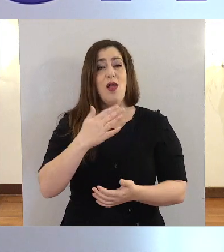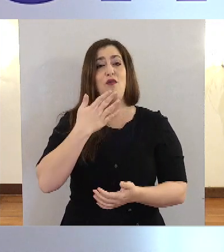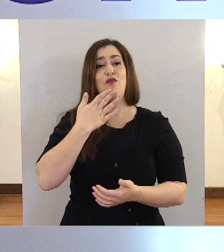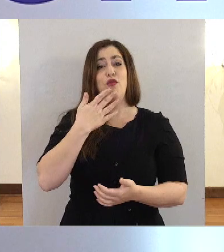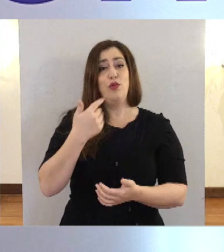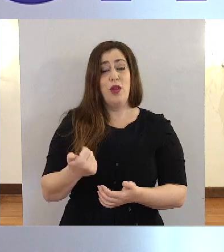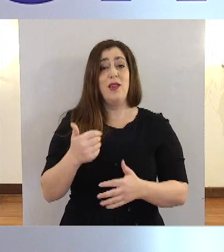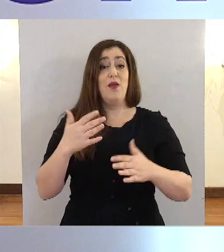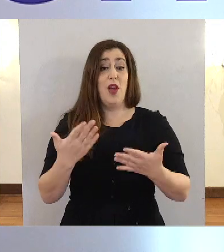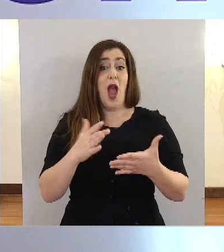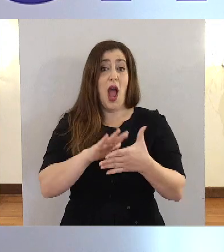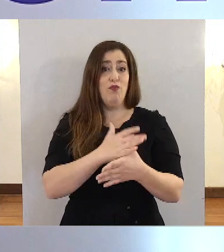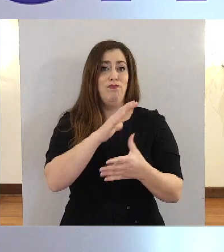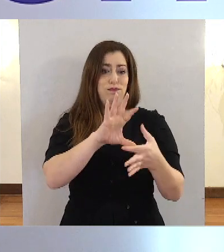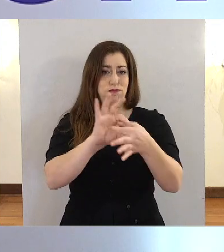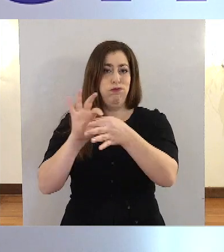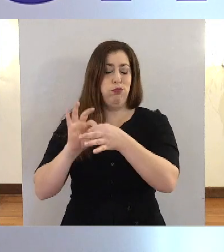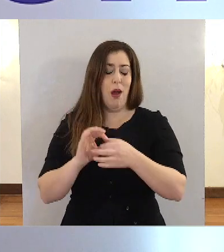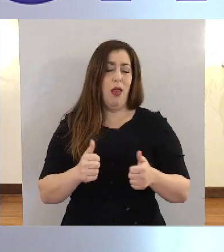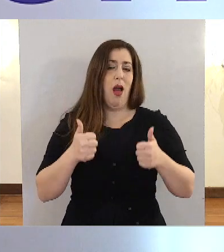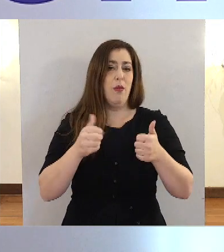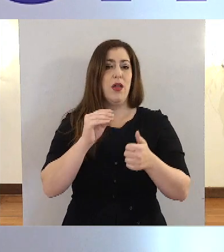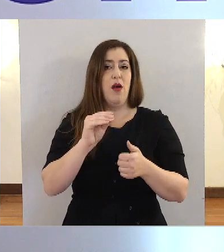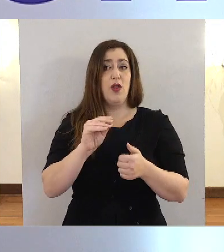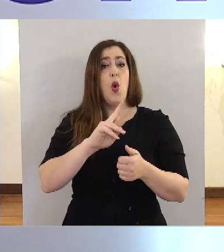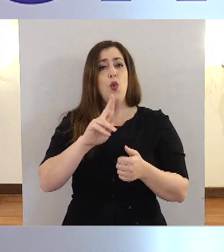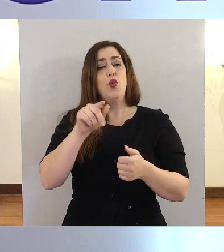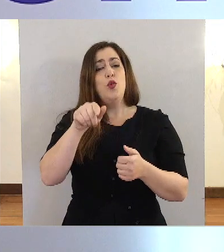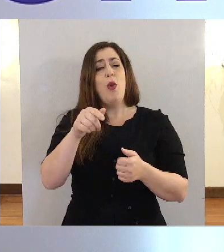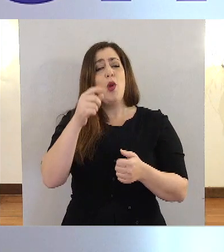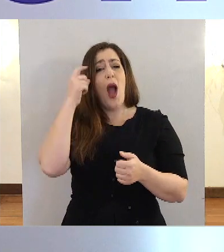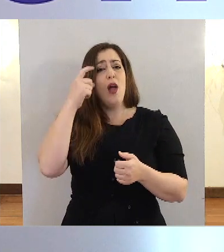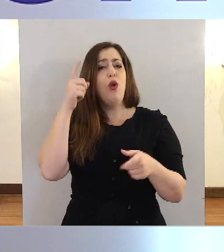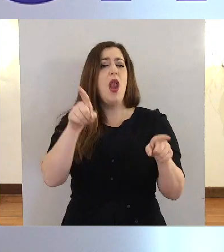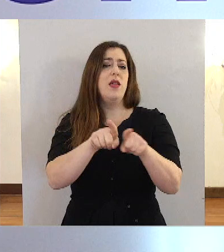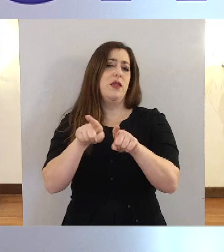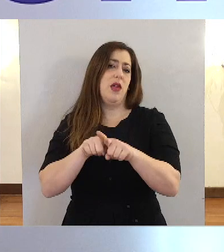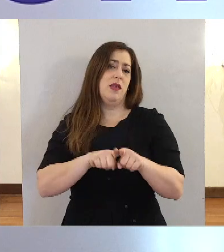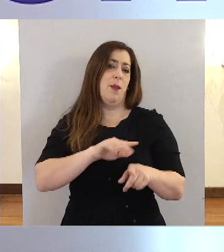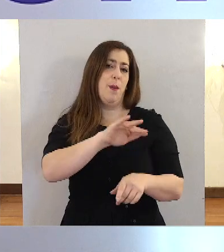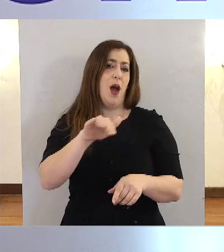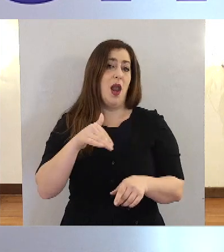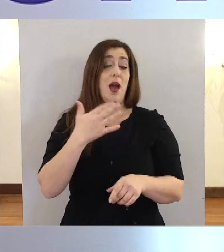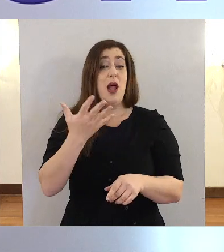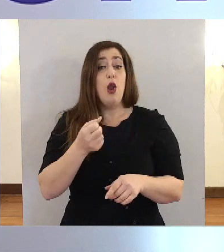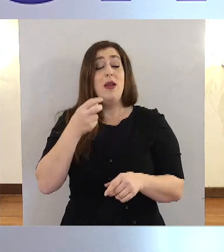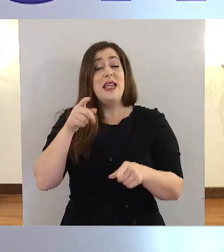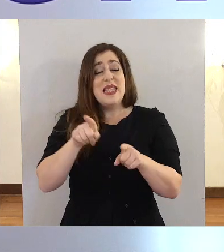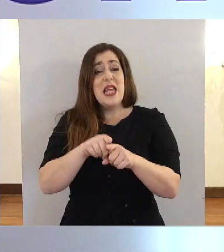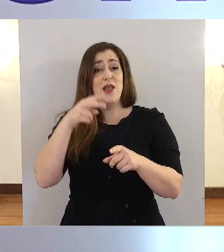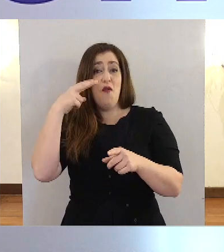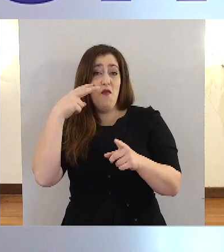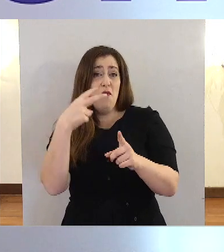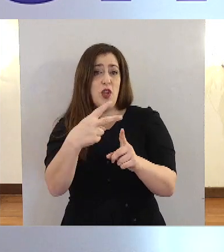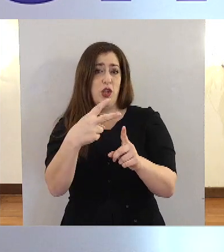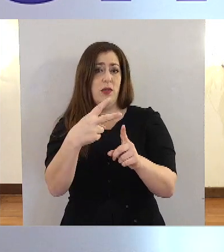partners which embraced a shared vision and commitment towards attaining the goals of this project, that is,